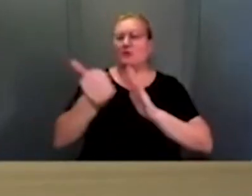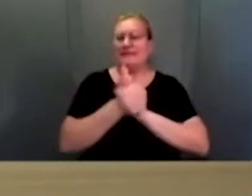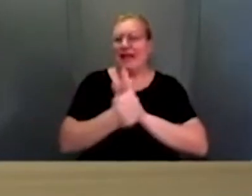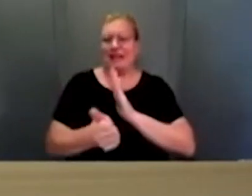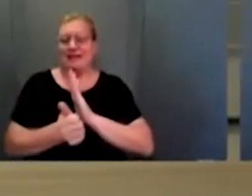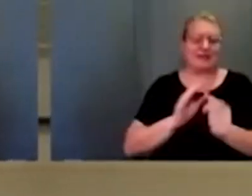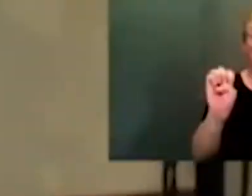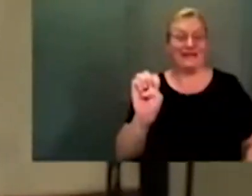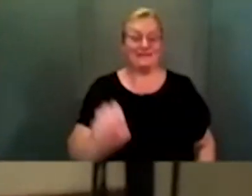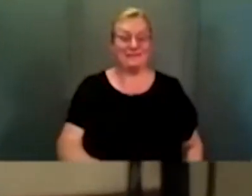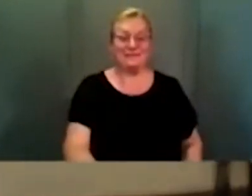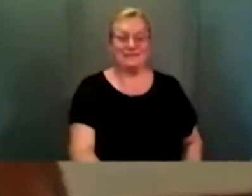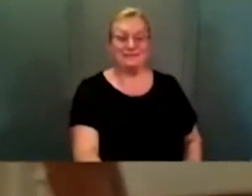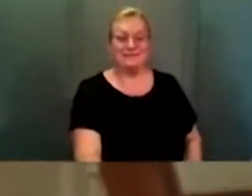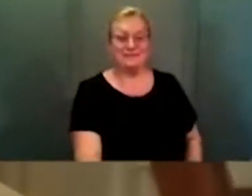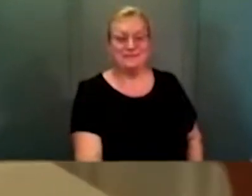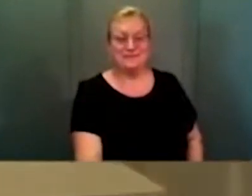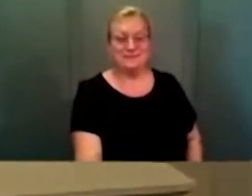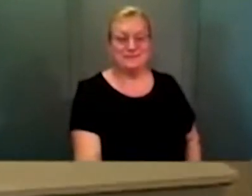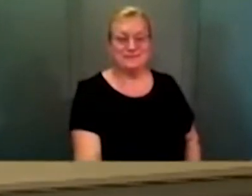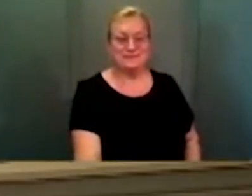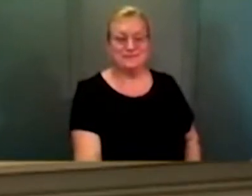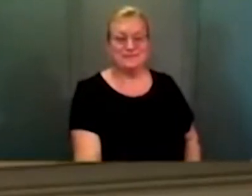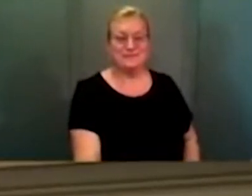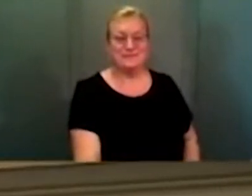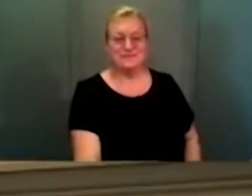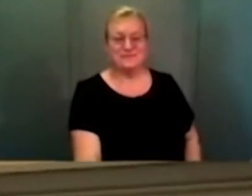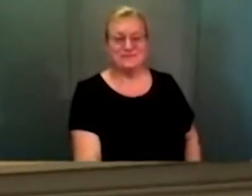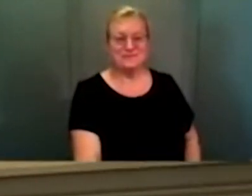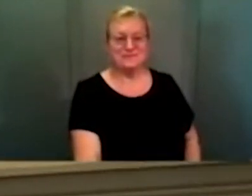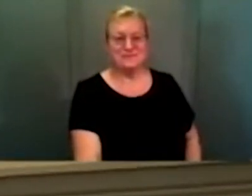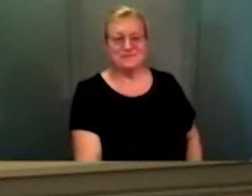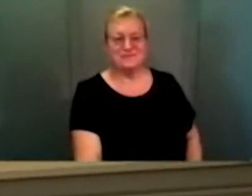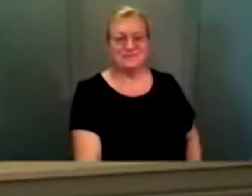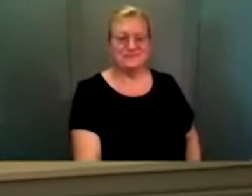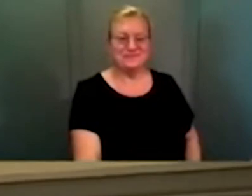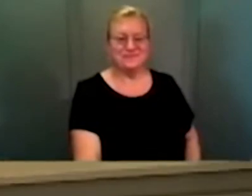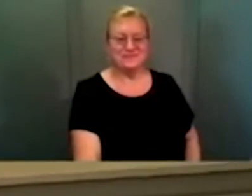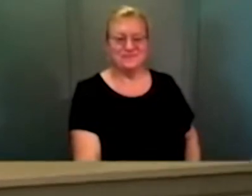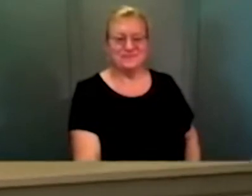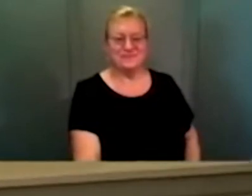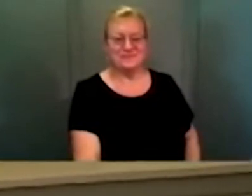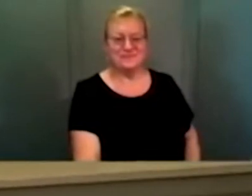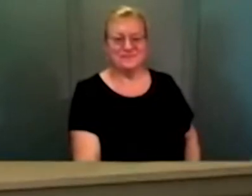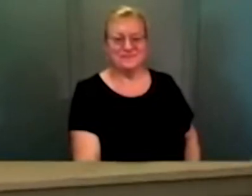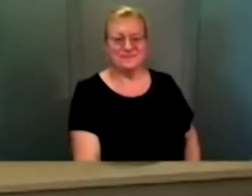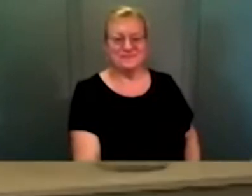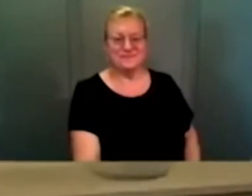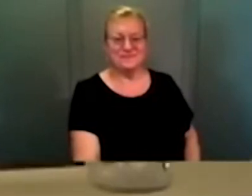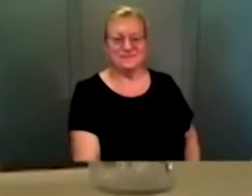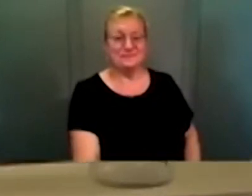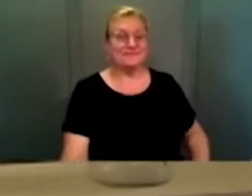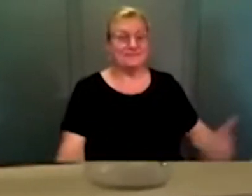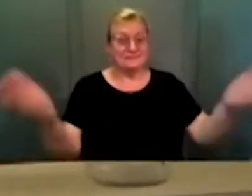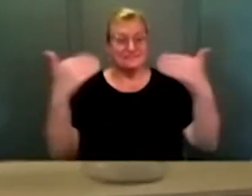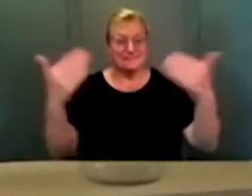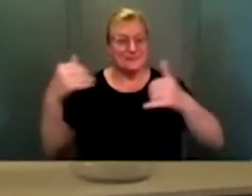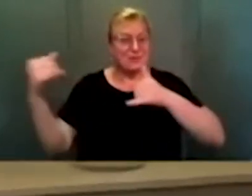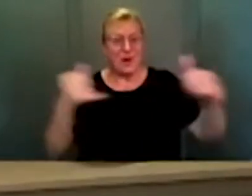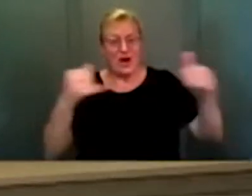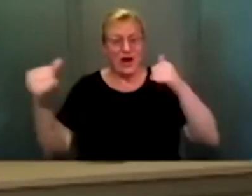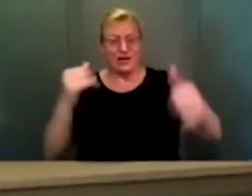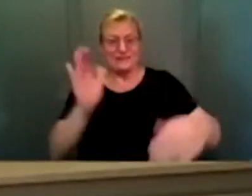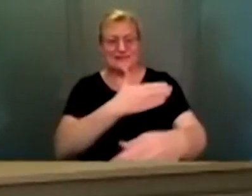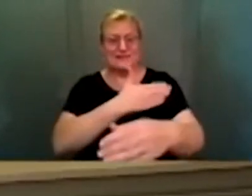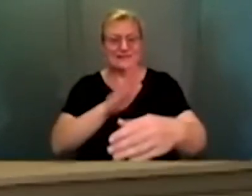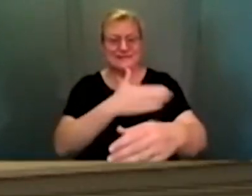one will outwork me. After the speech, Shaggy gave those in attendance a short performance as he delivered his hit tracks, including Boombastic,